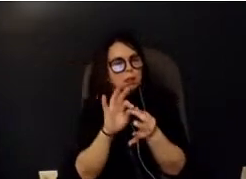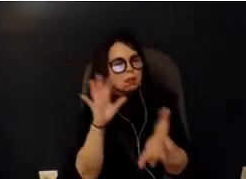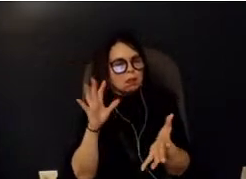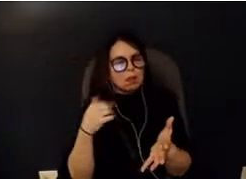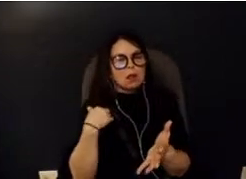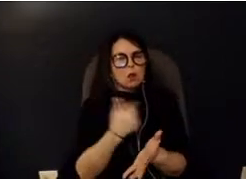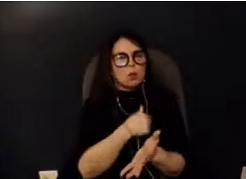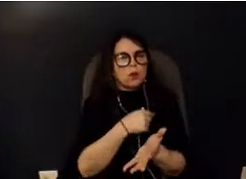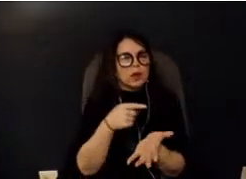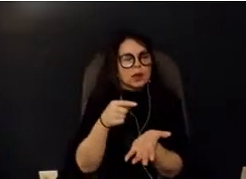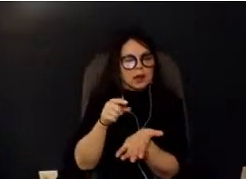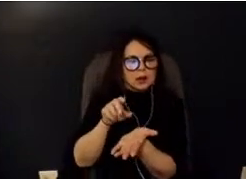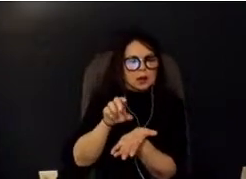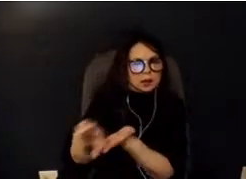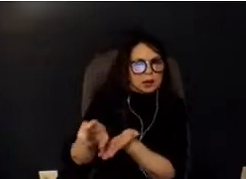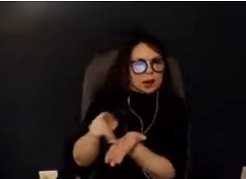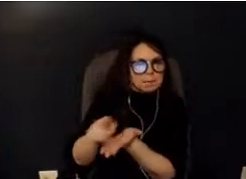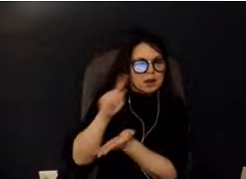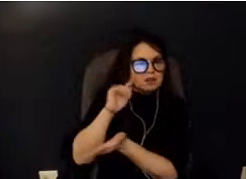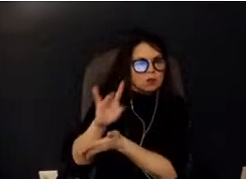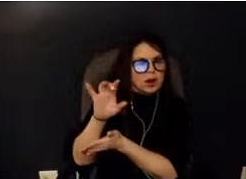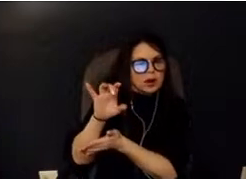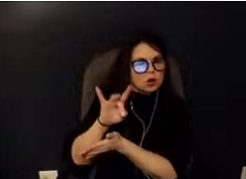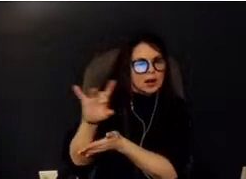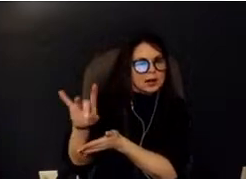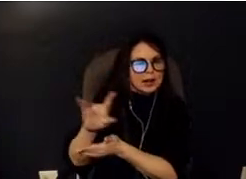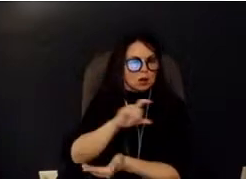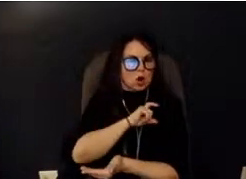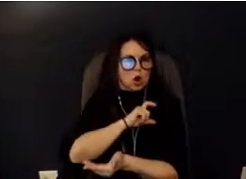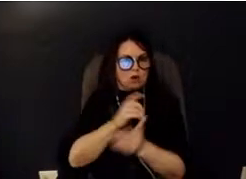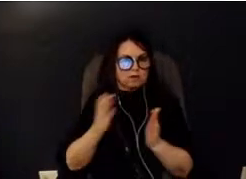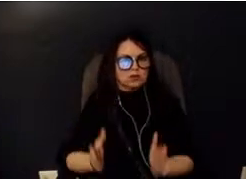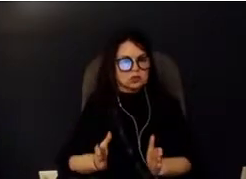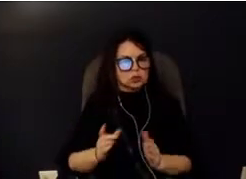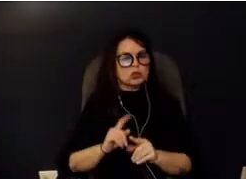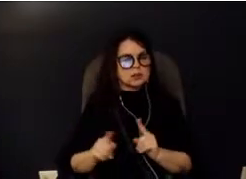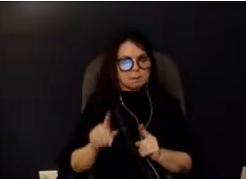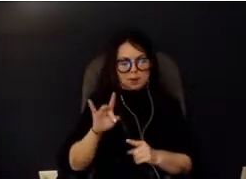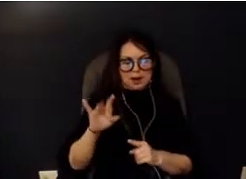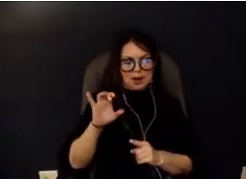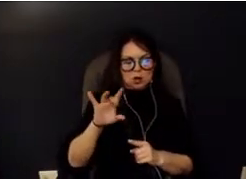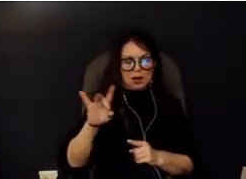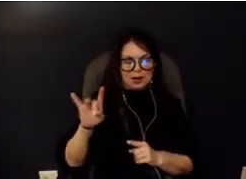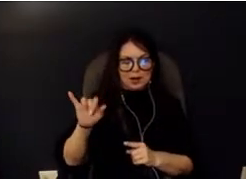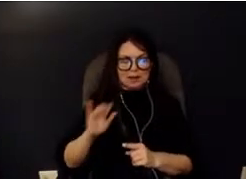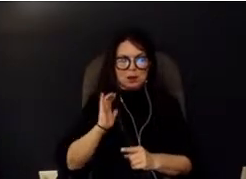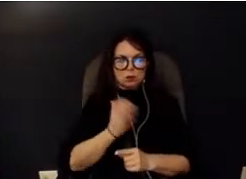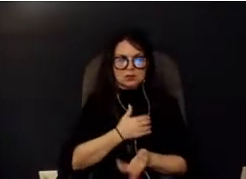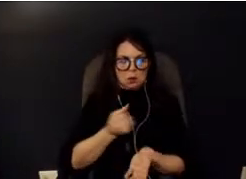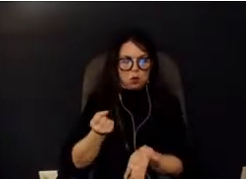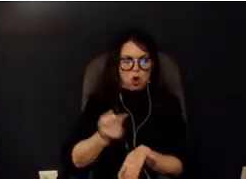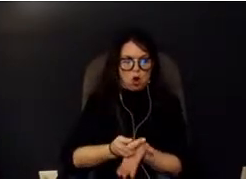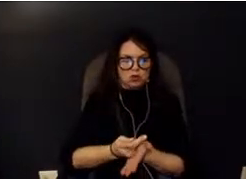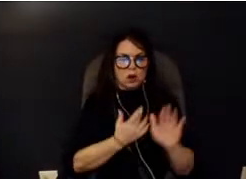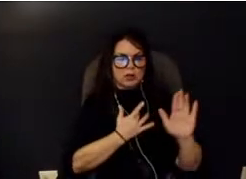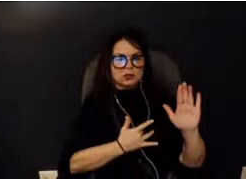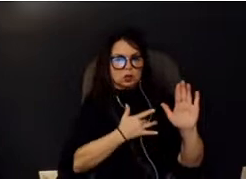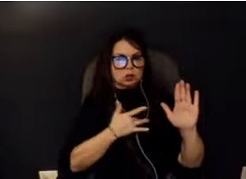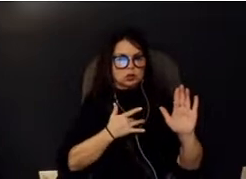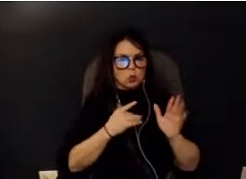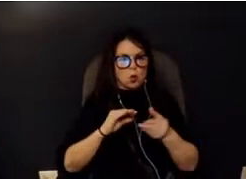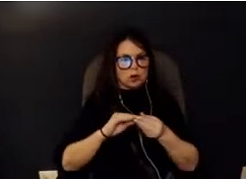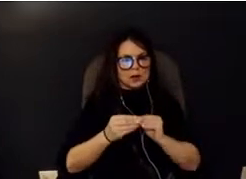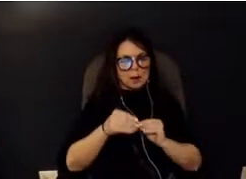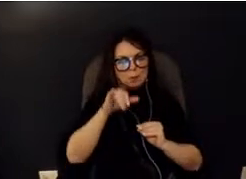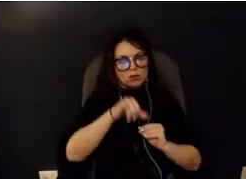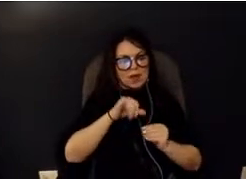had 888 as our authorized sworn number. Authorized sworn has been kind of a moving target. We talked about how